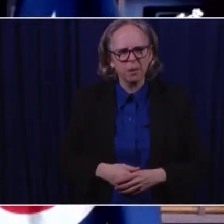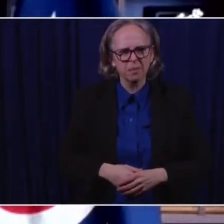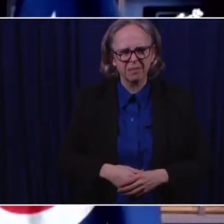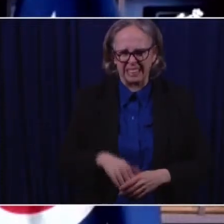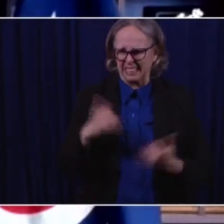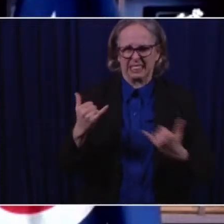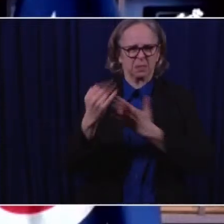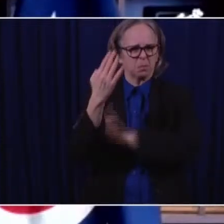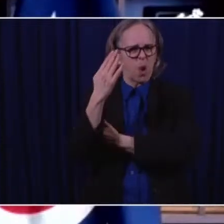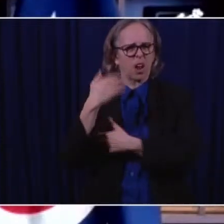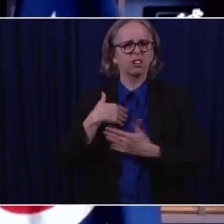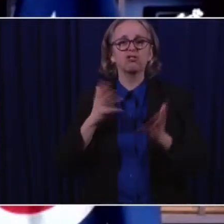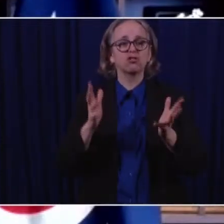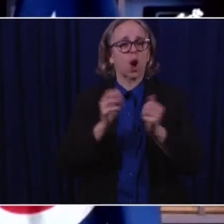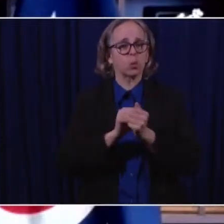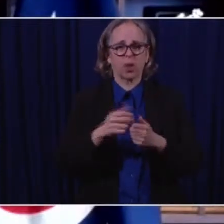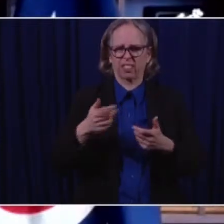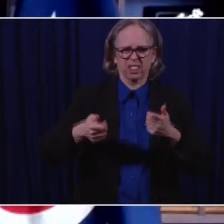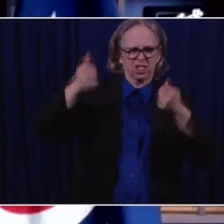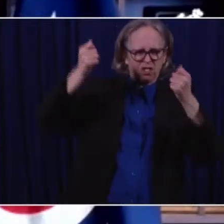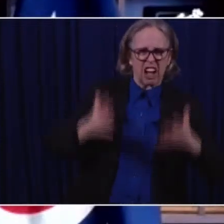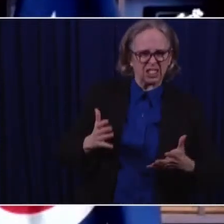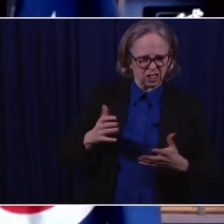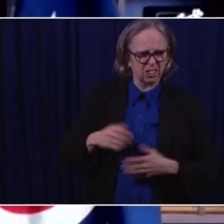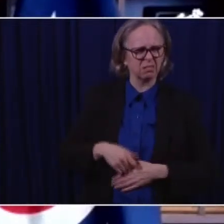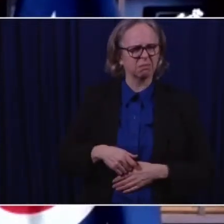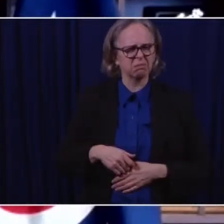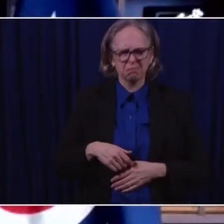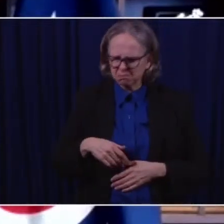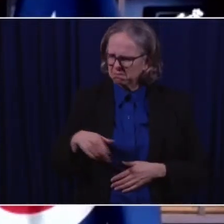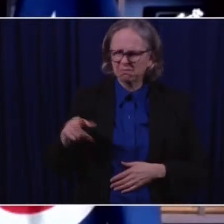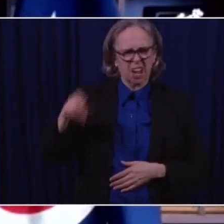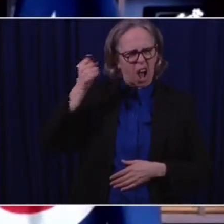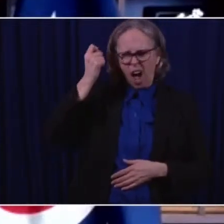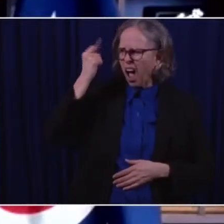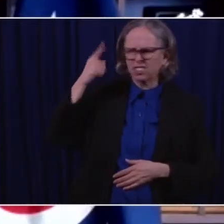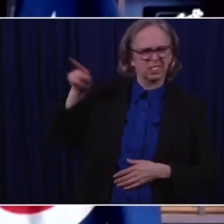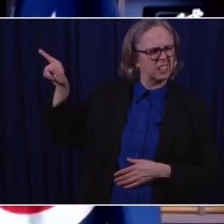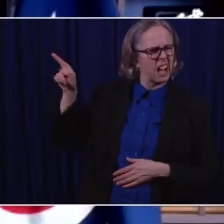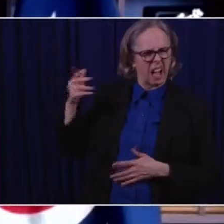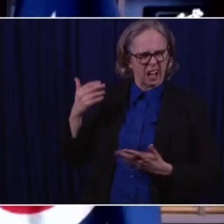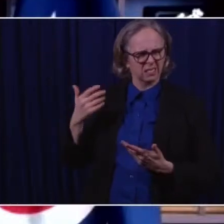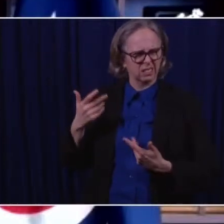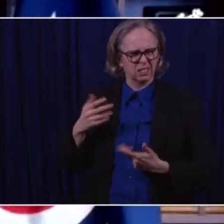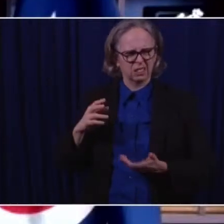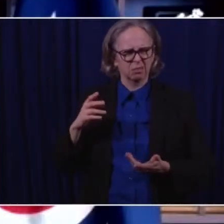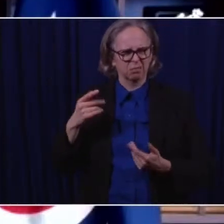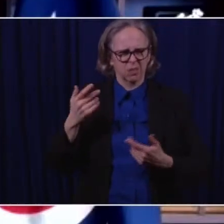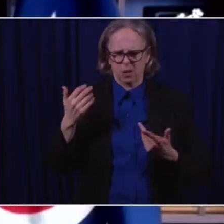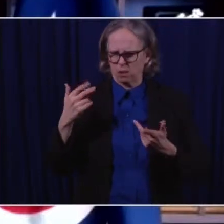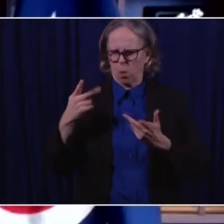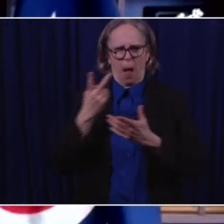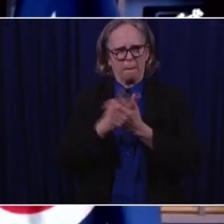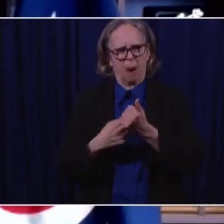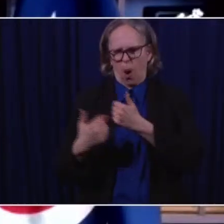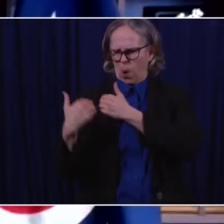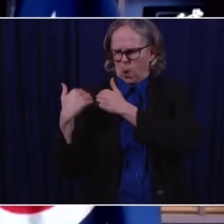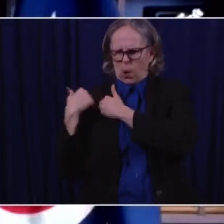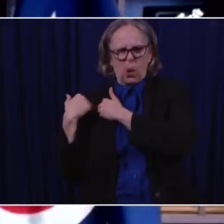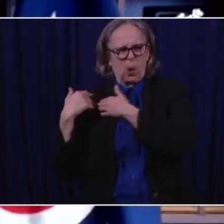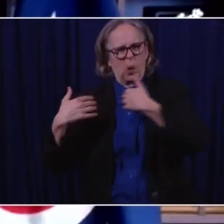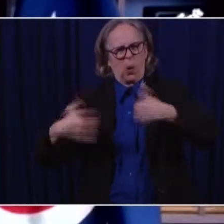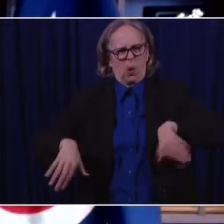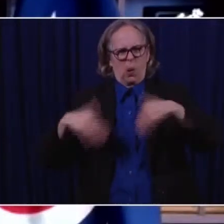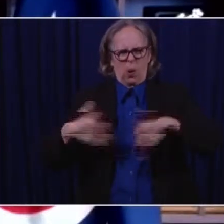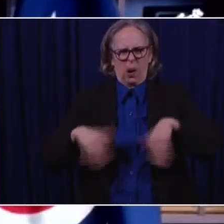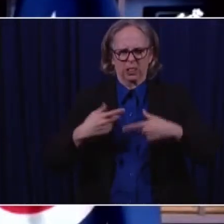appreciate the dual responsibility they have to protect tax dollars and serve their customers, the